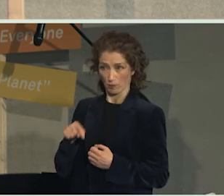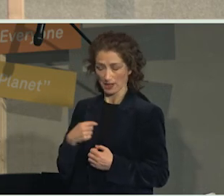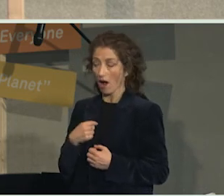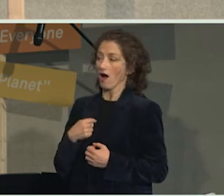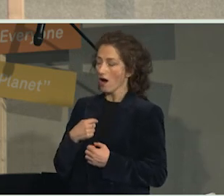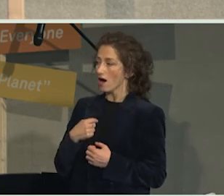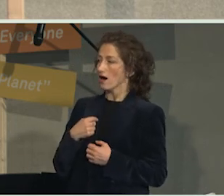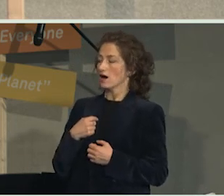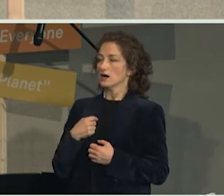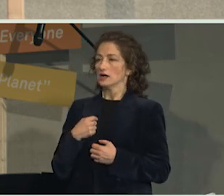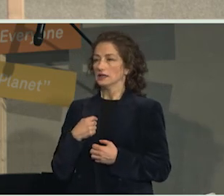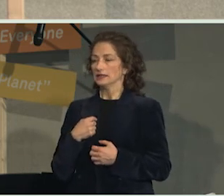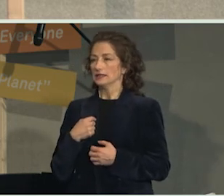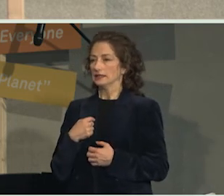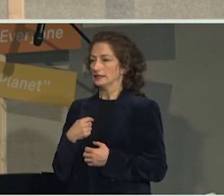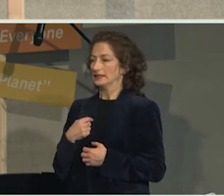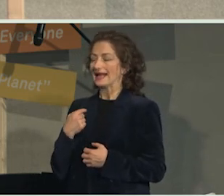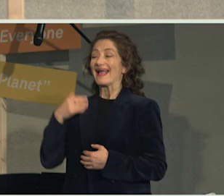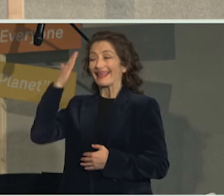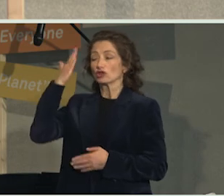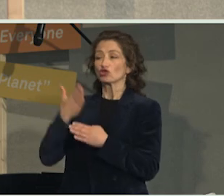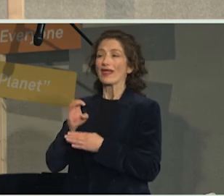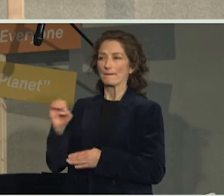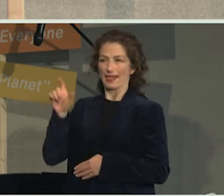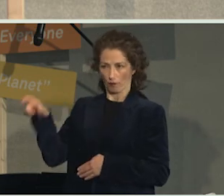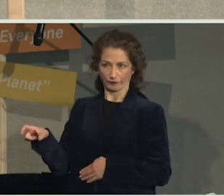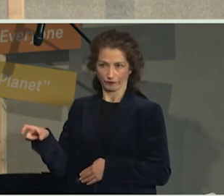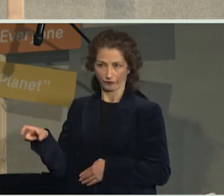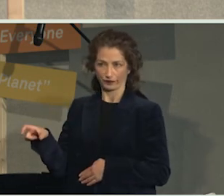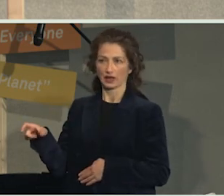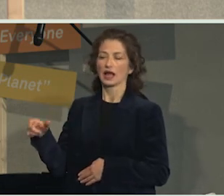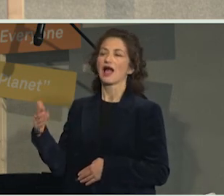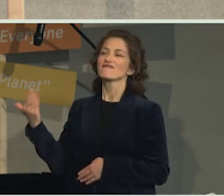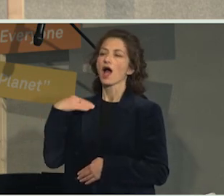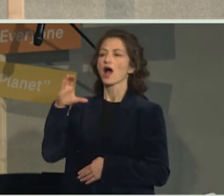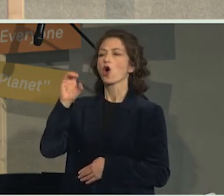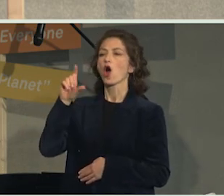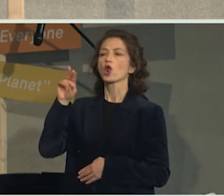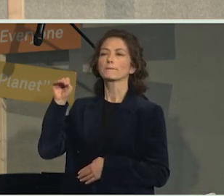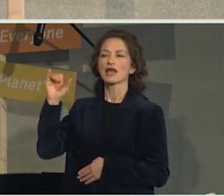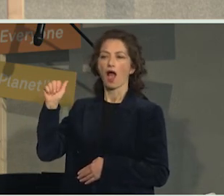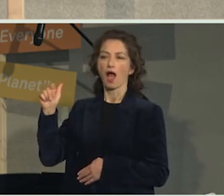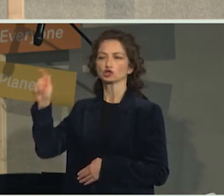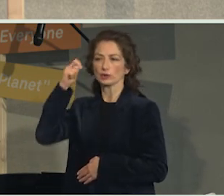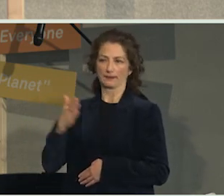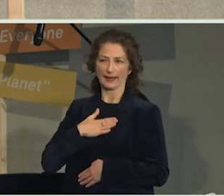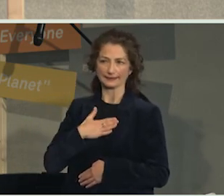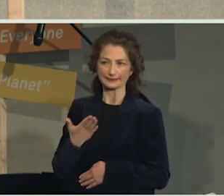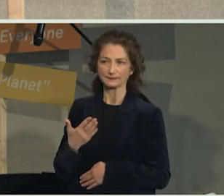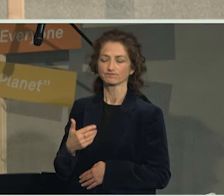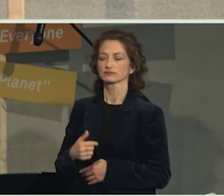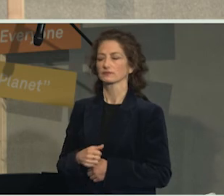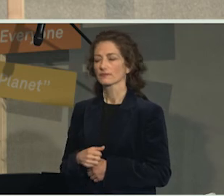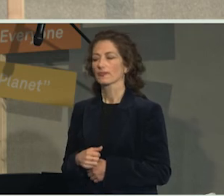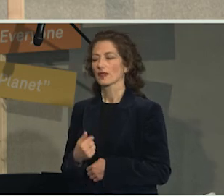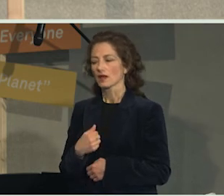that because I know Emilia, she was a student of mine at Columbia, I was willing to put aside a bad memory